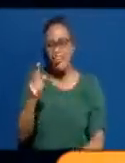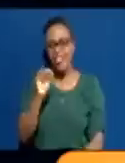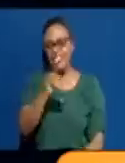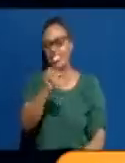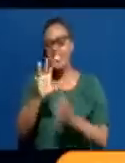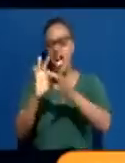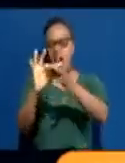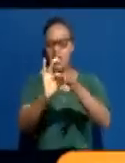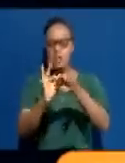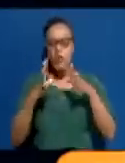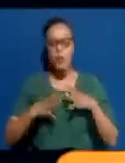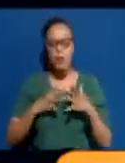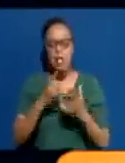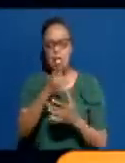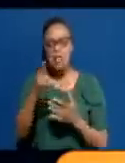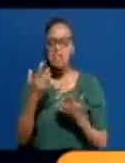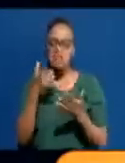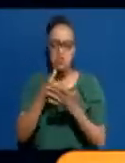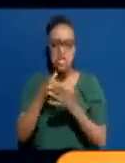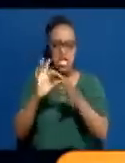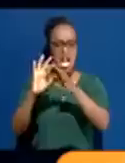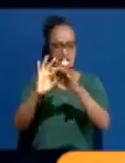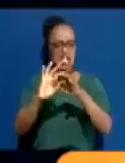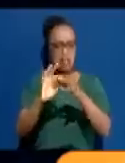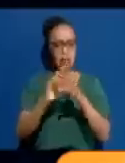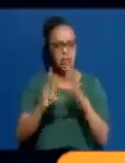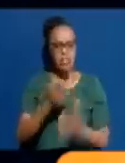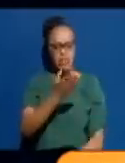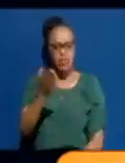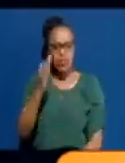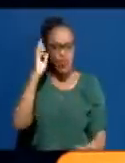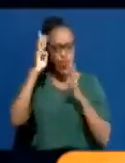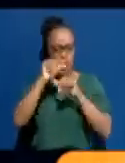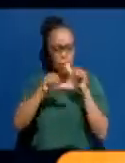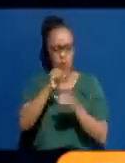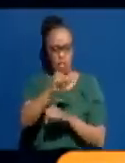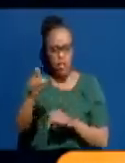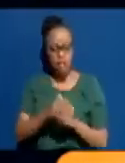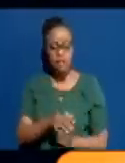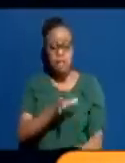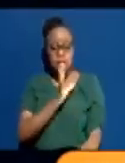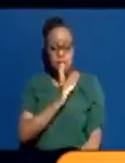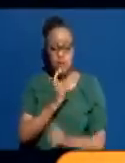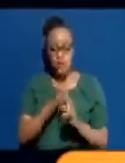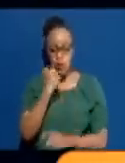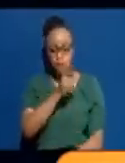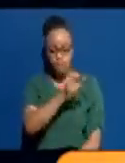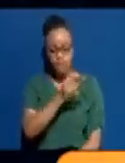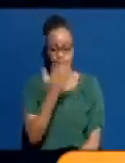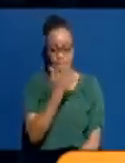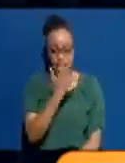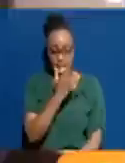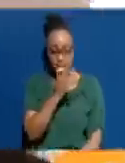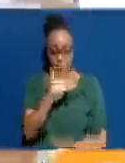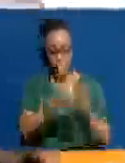Azimio people. They are part of Azimio. So you should not be bothered about them. Ni matamshi ya naibu rais Rigathi